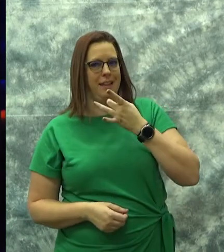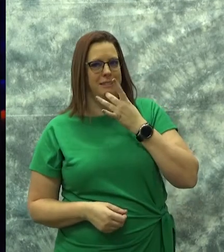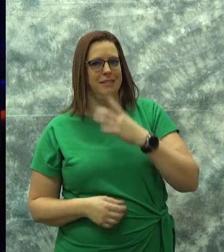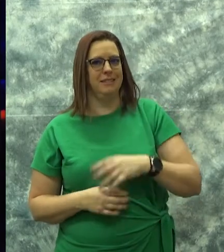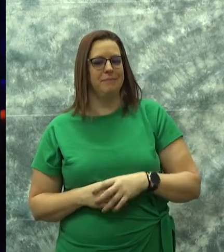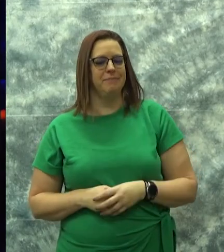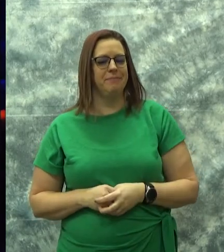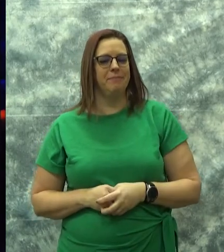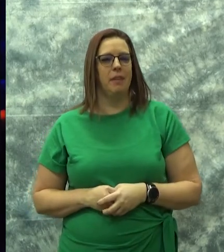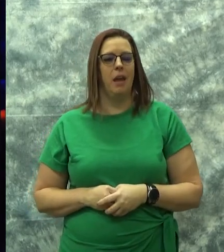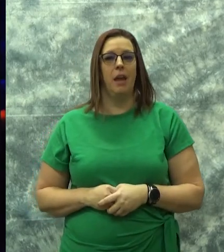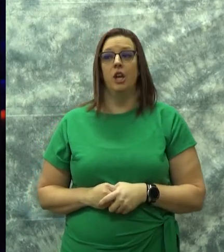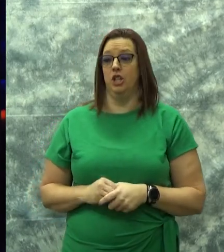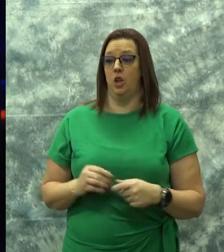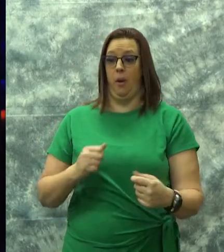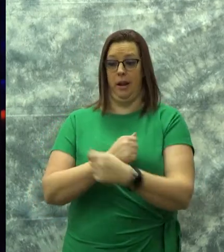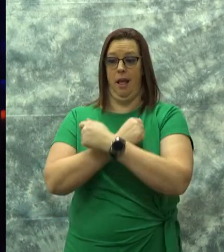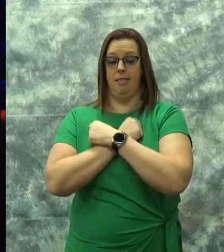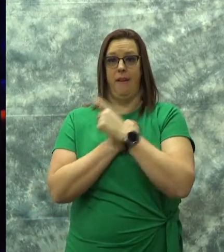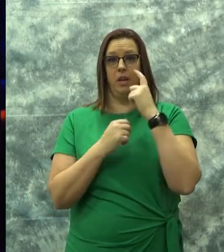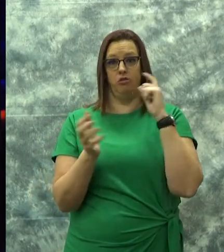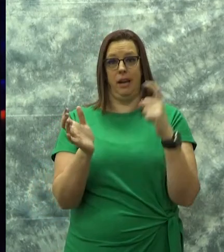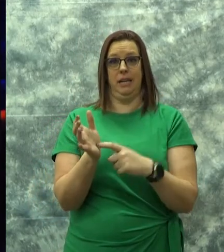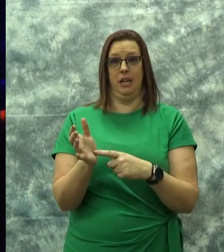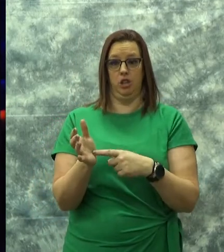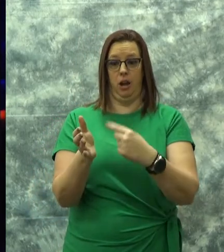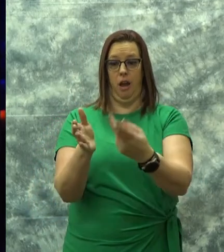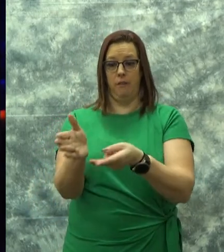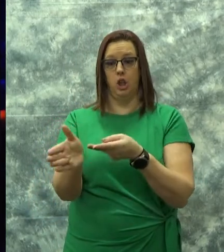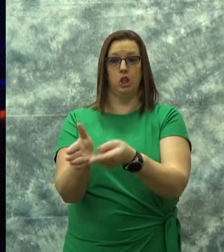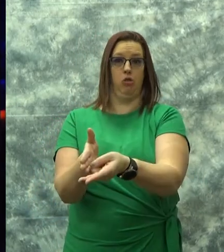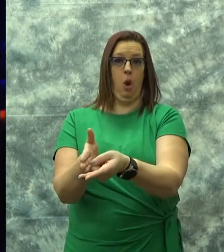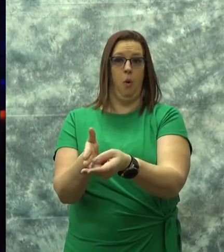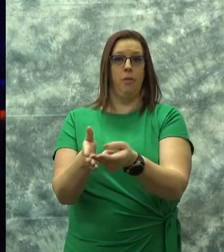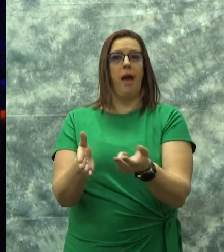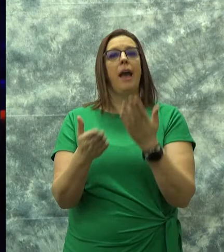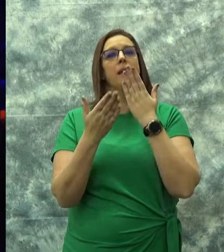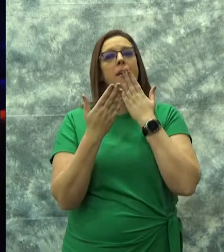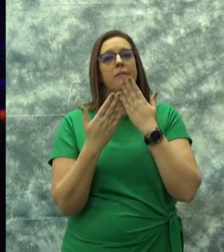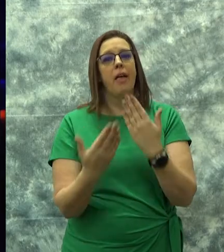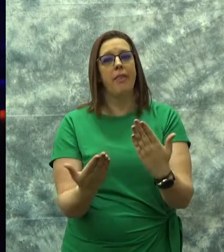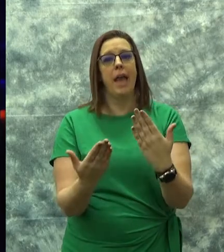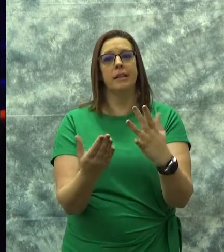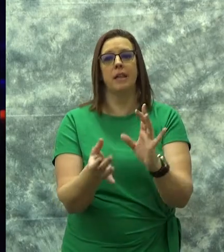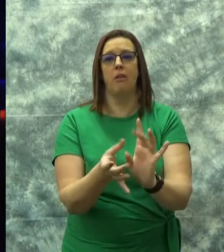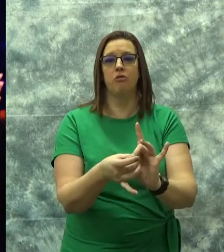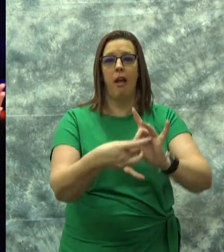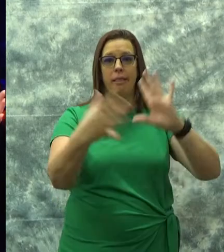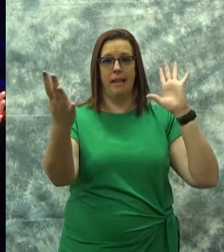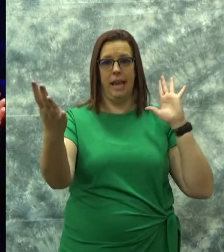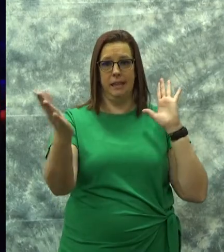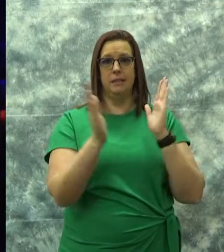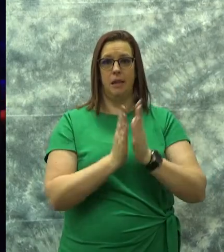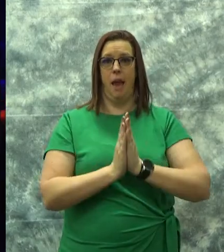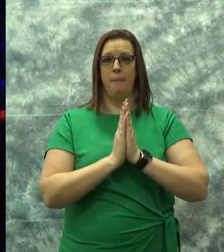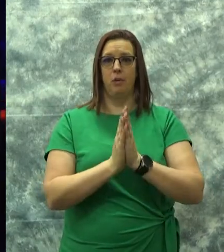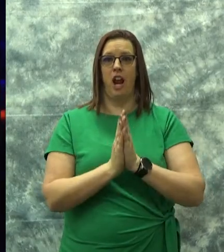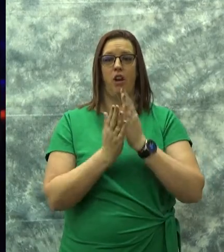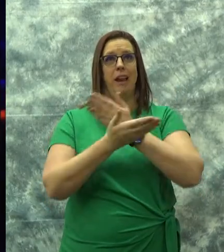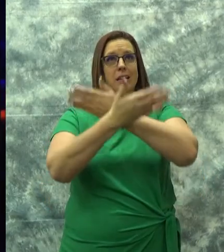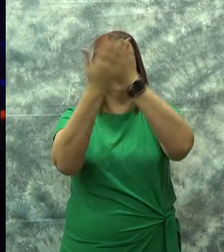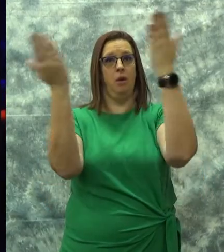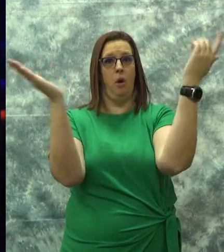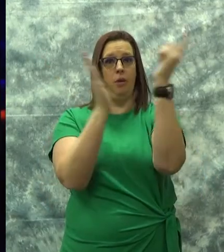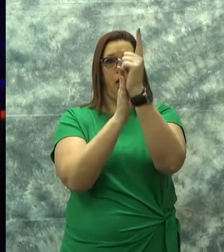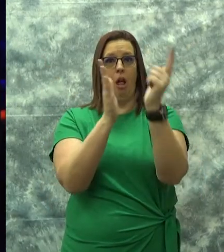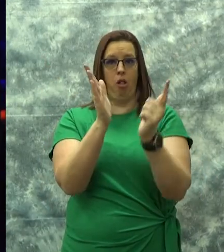are light. And so in loving recognition of this truth, I simply give thanks and release this prayer now into the action